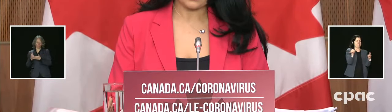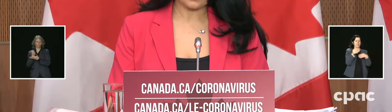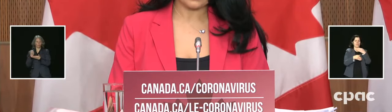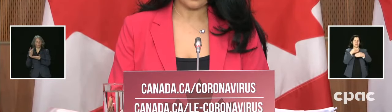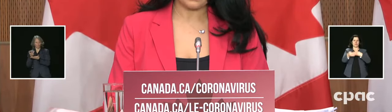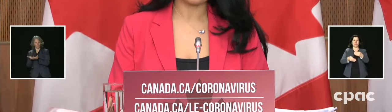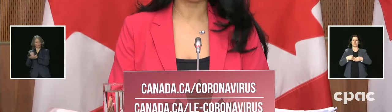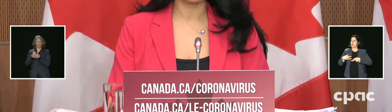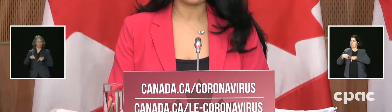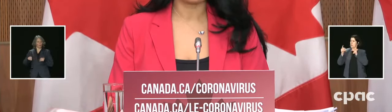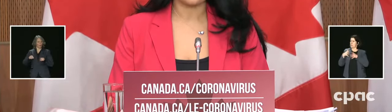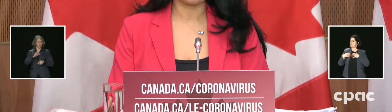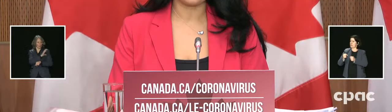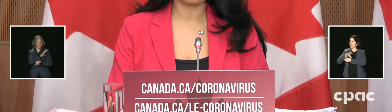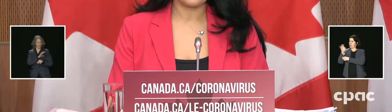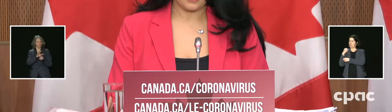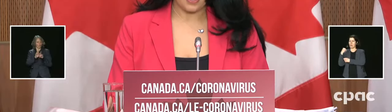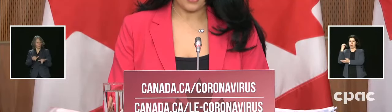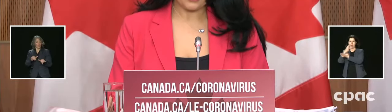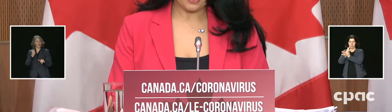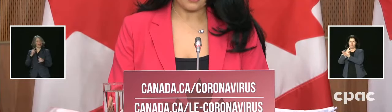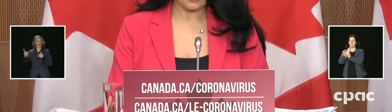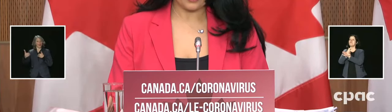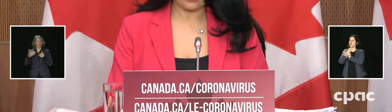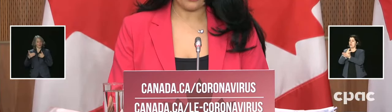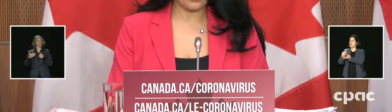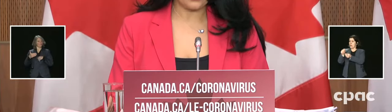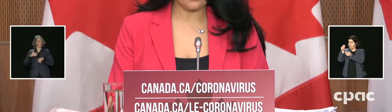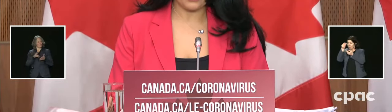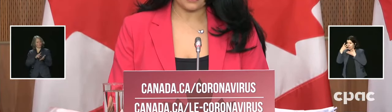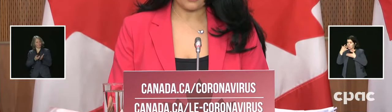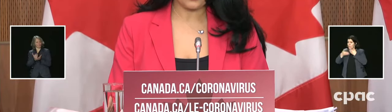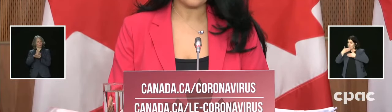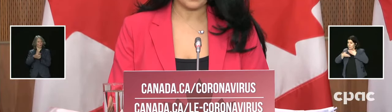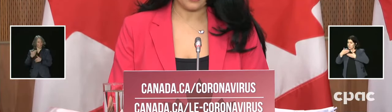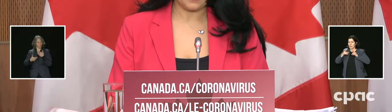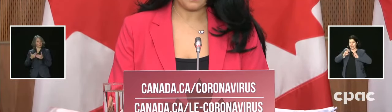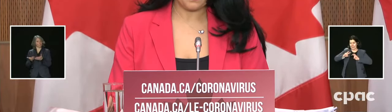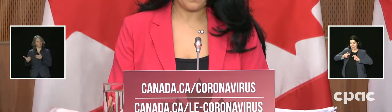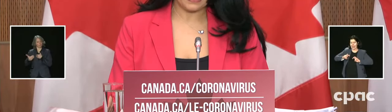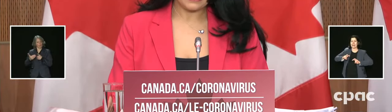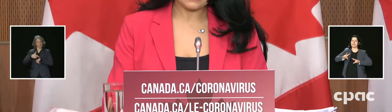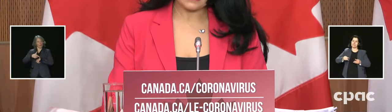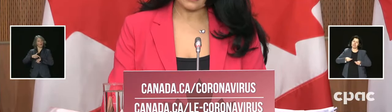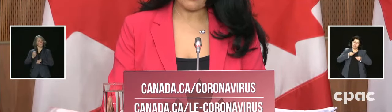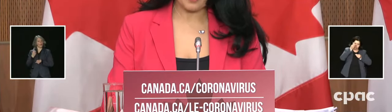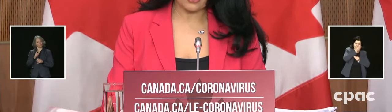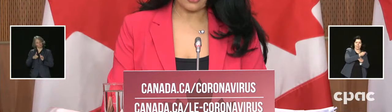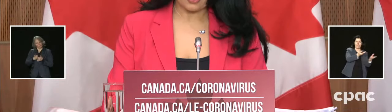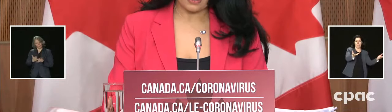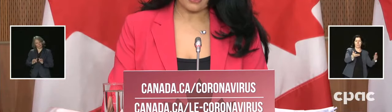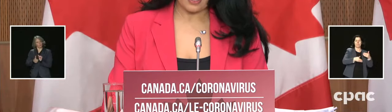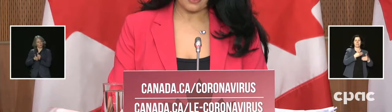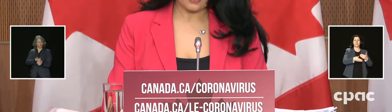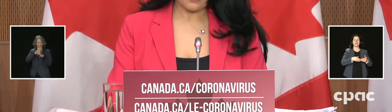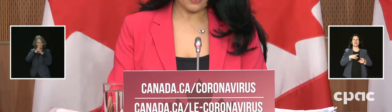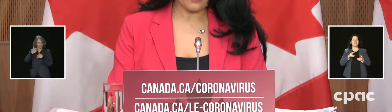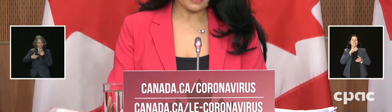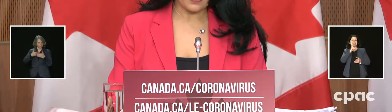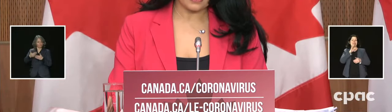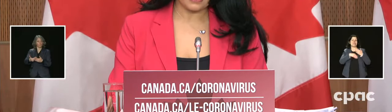this process was completed in a shorter time frame, Health Canada's rigorous review standards were upheld. Detailed information on Health